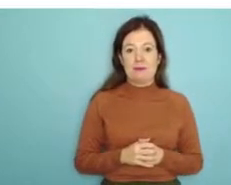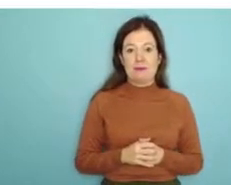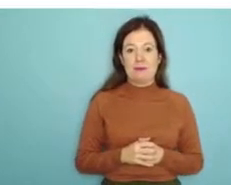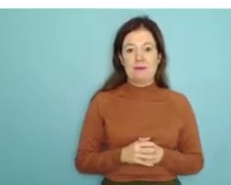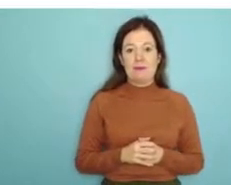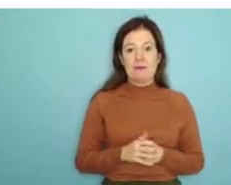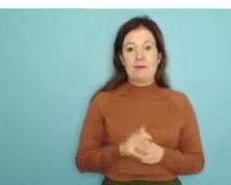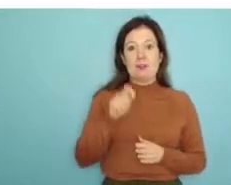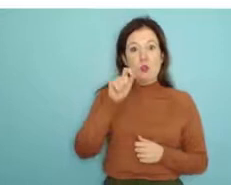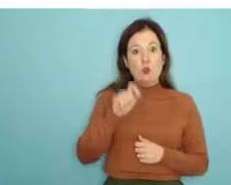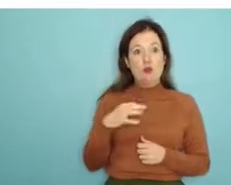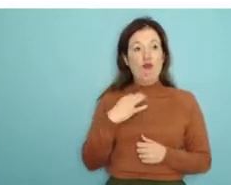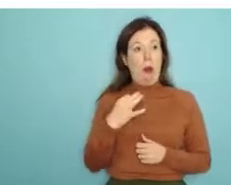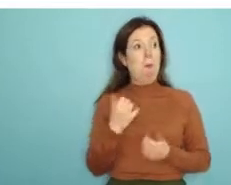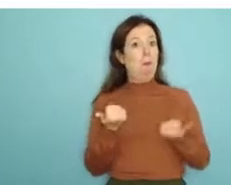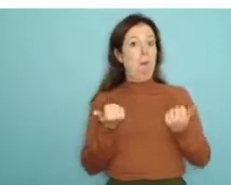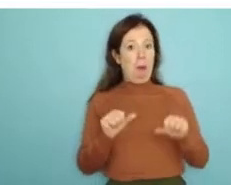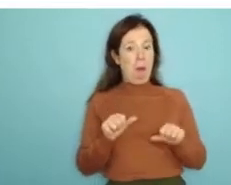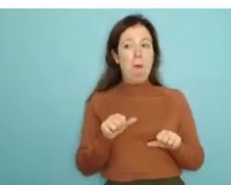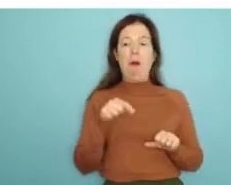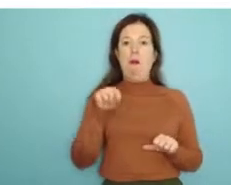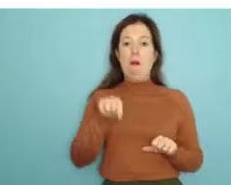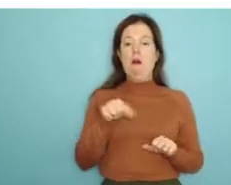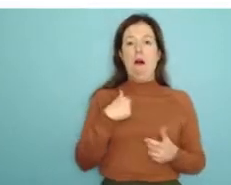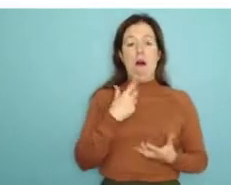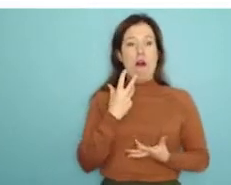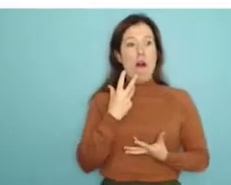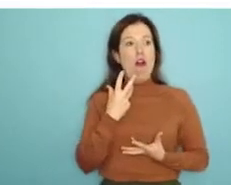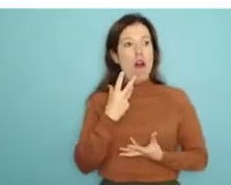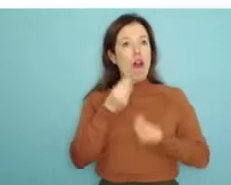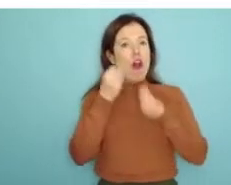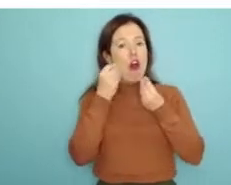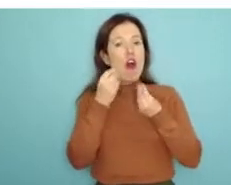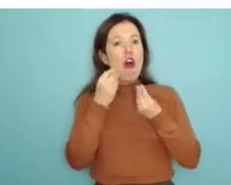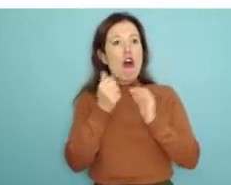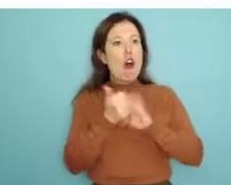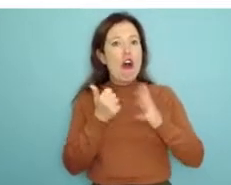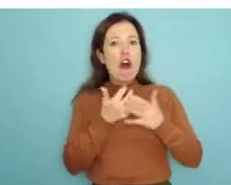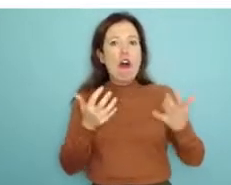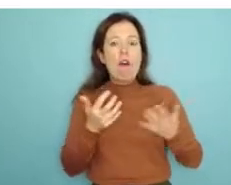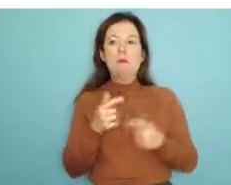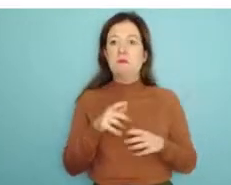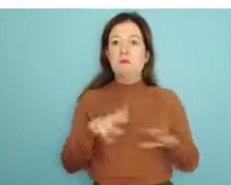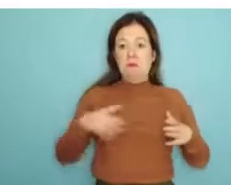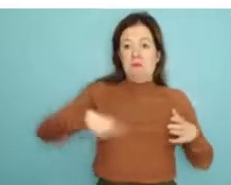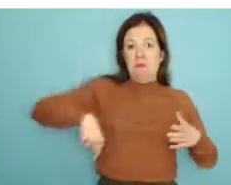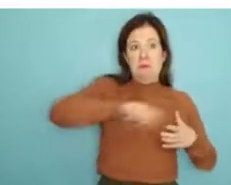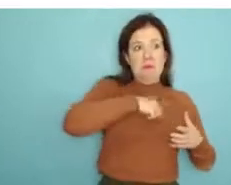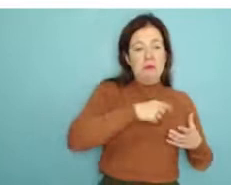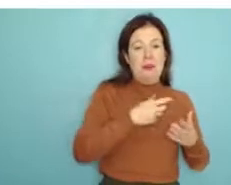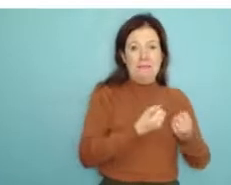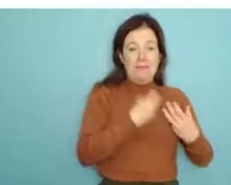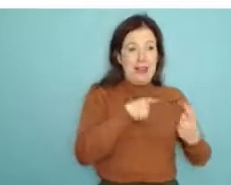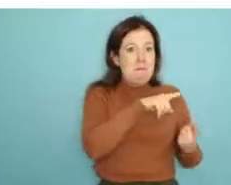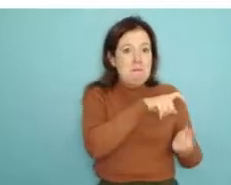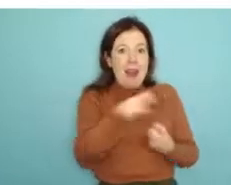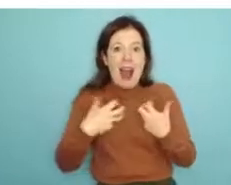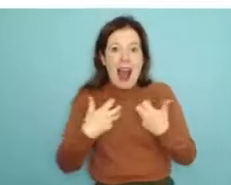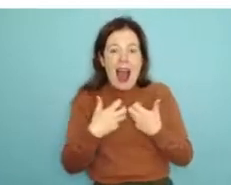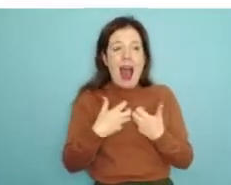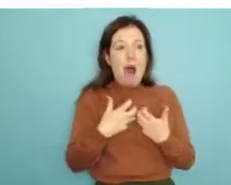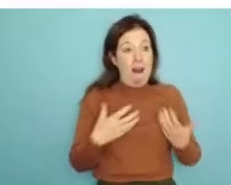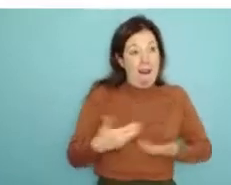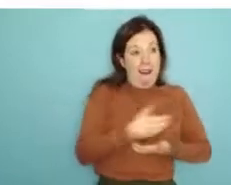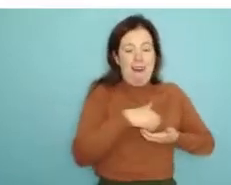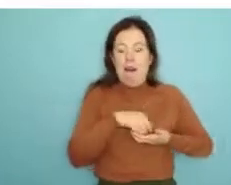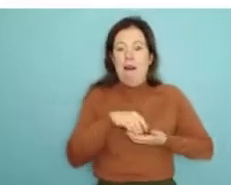learned a lot there about how to gather feedback from the cohort, represent that in a meeting, and then